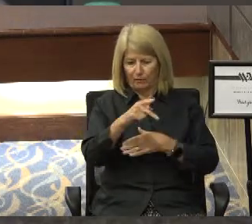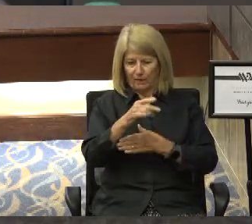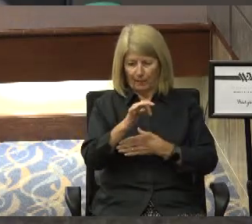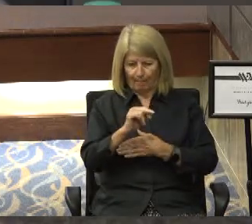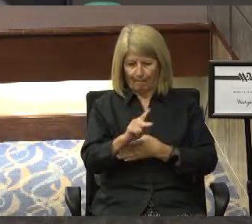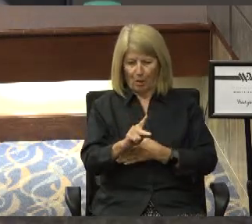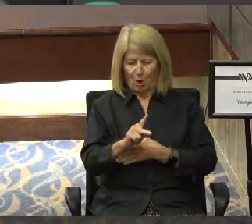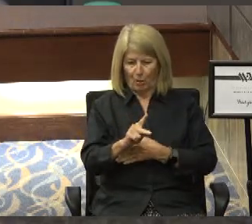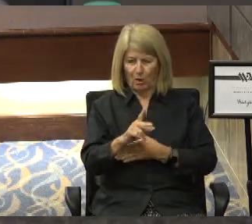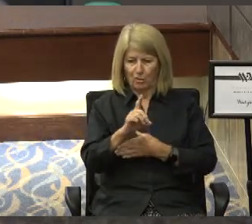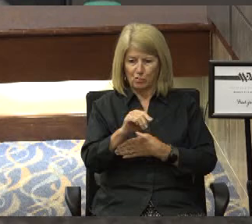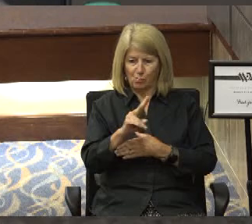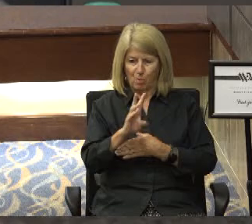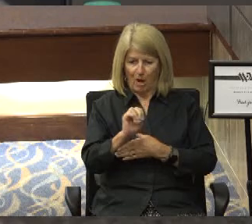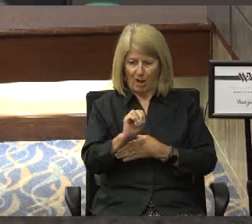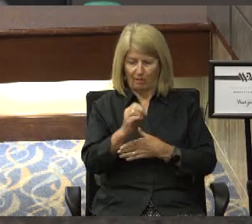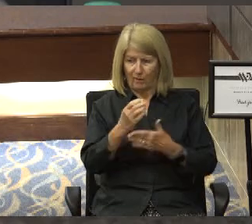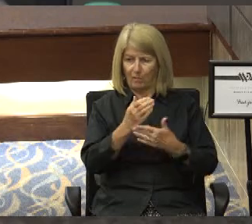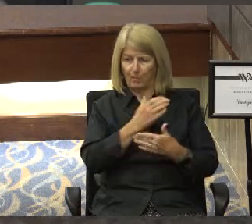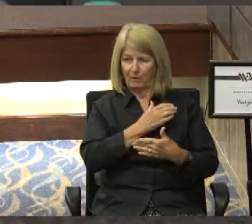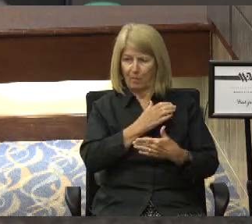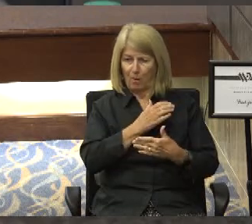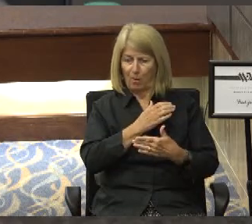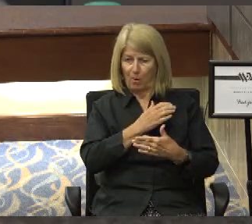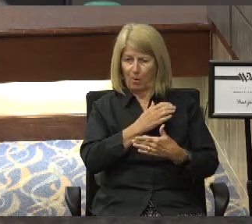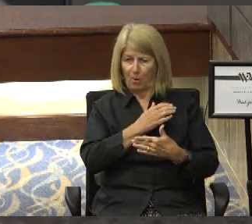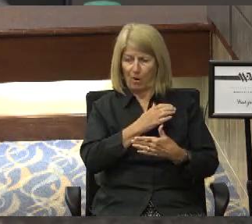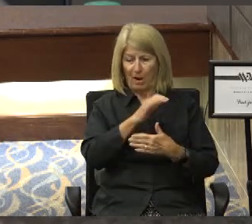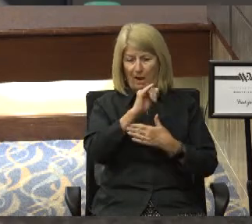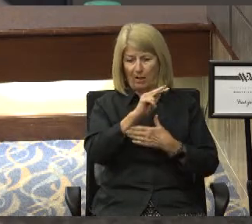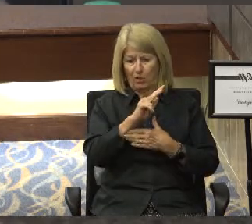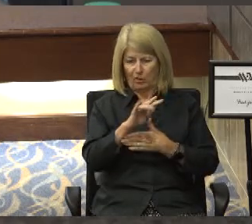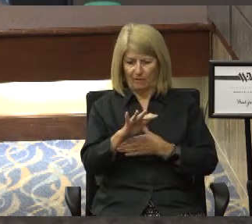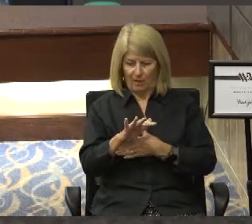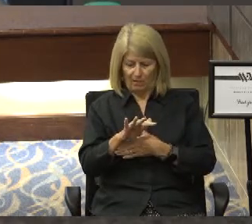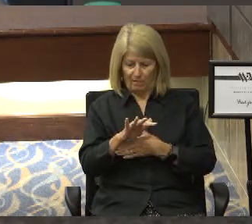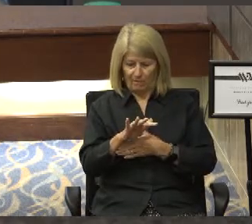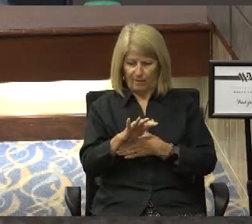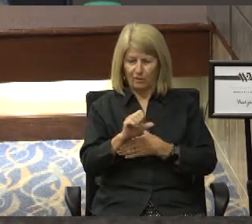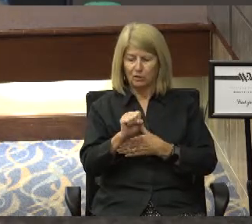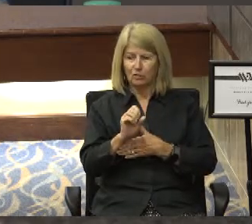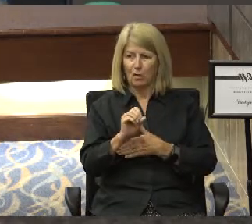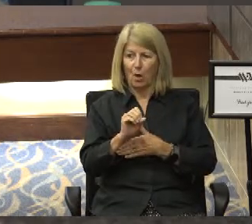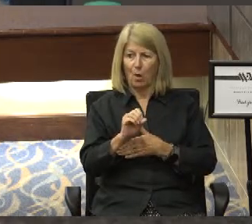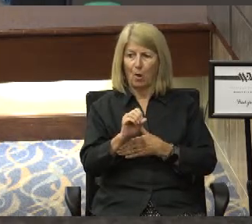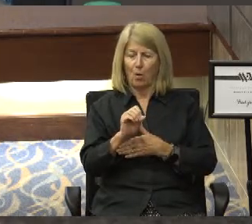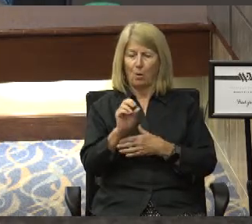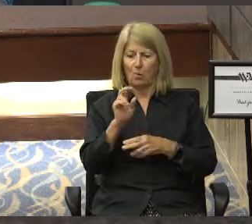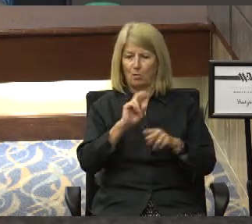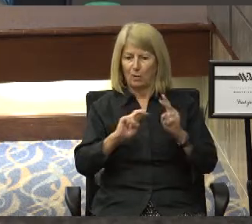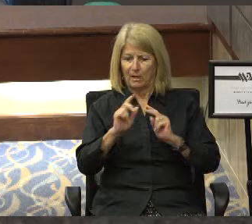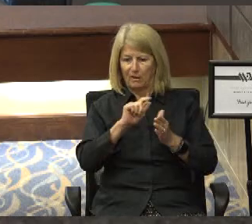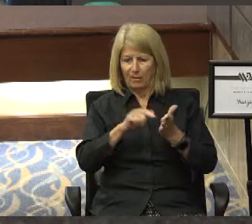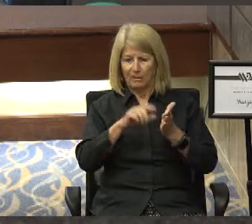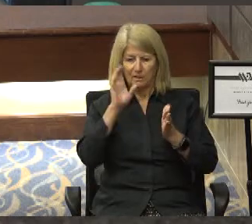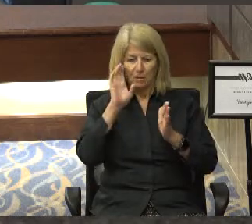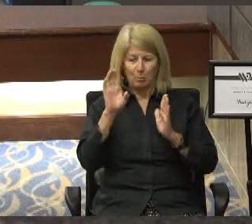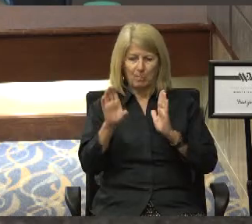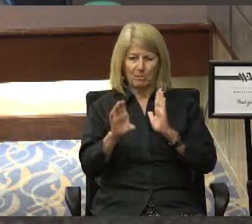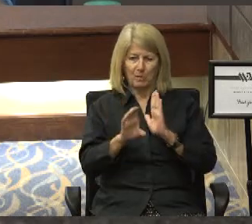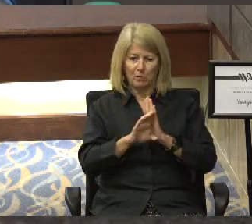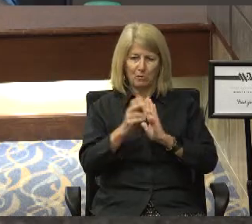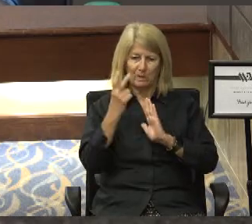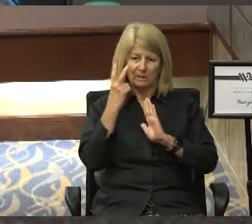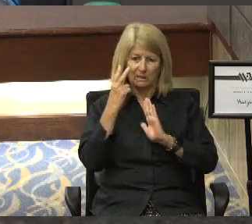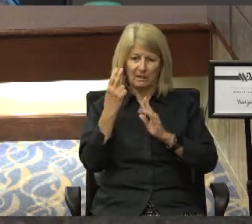Drive before urban renewal and before I-35. So looking at these pictures and seeing